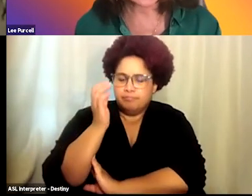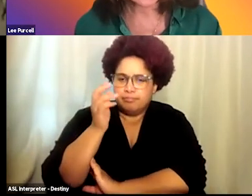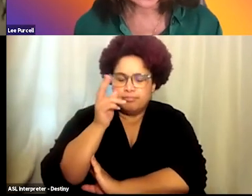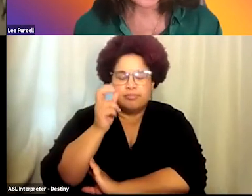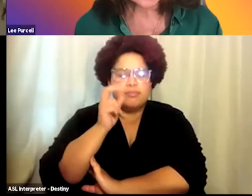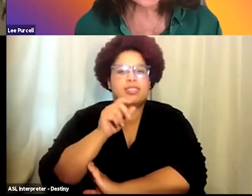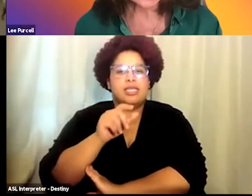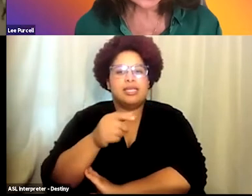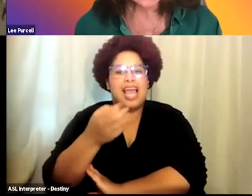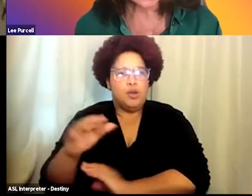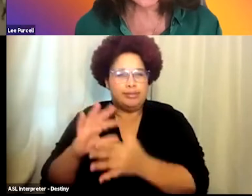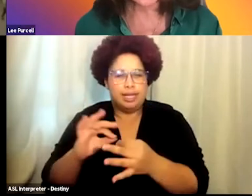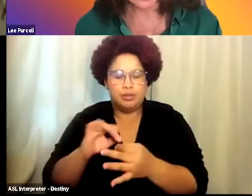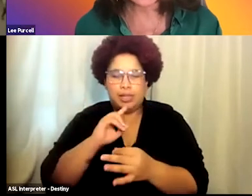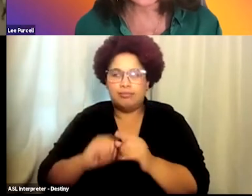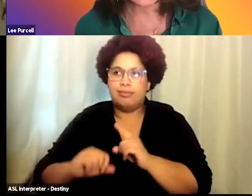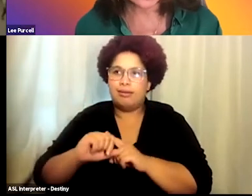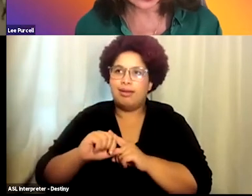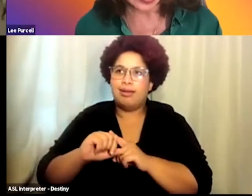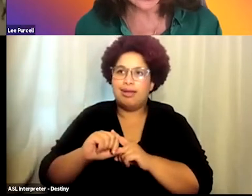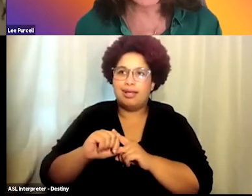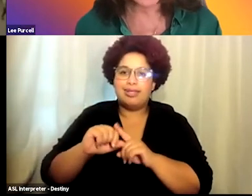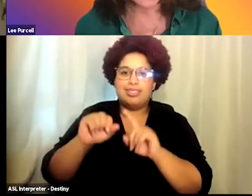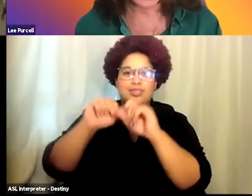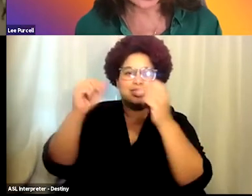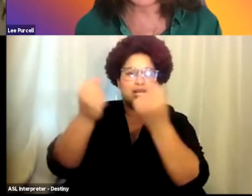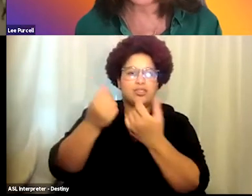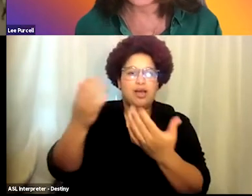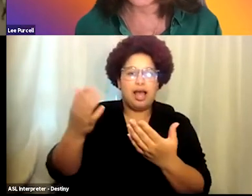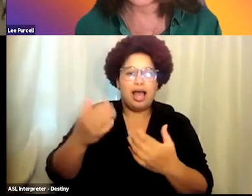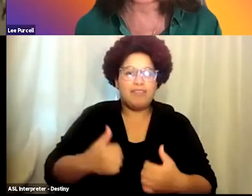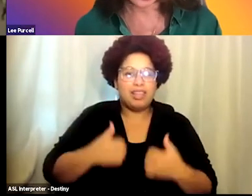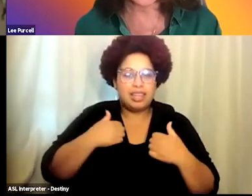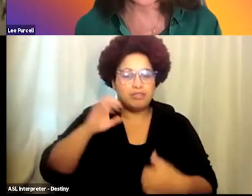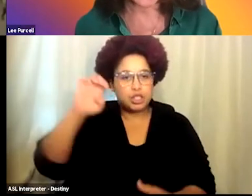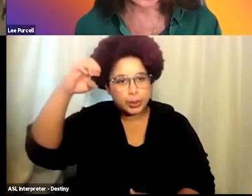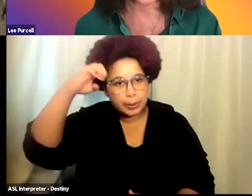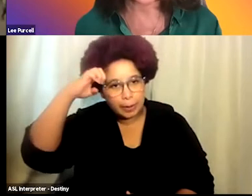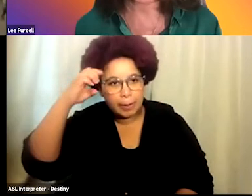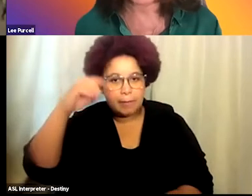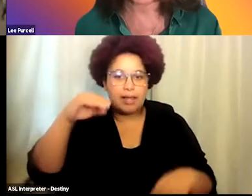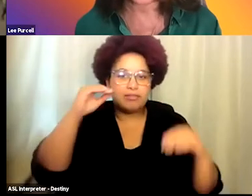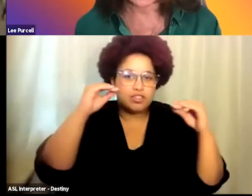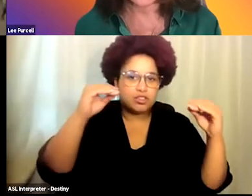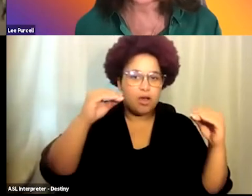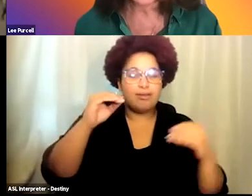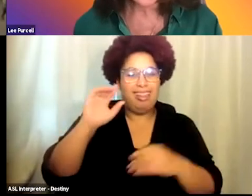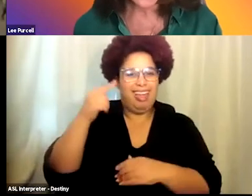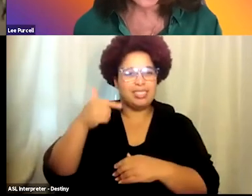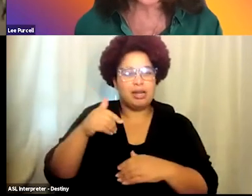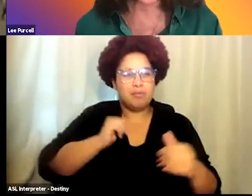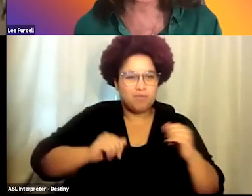struck me, because it is a societal. Now, I have lived in Europe and I've lived in London. I have taught, I have studied, I have performed in